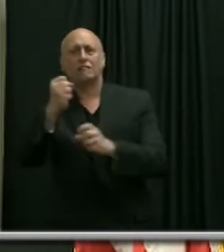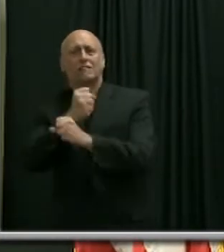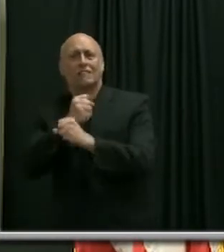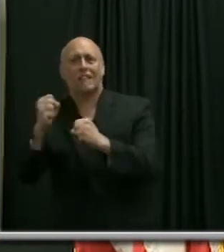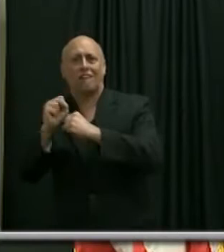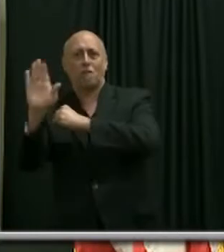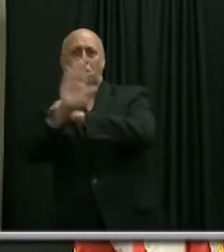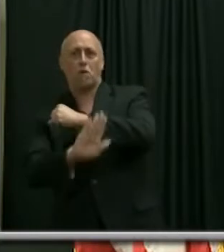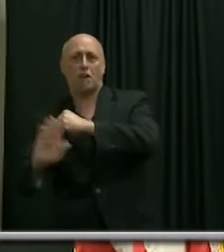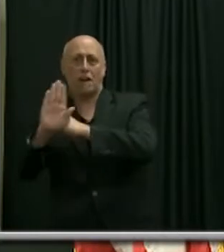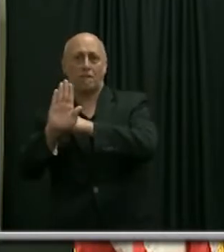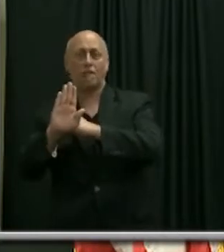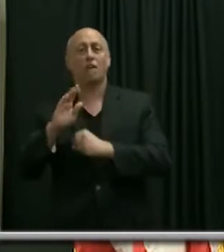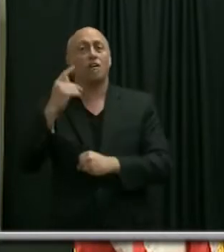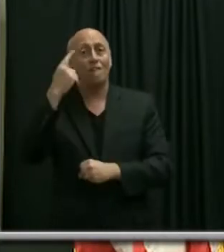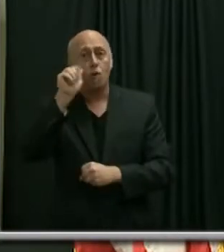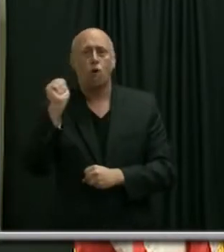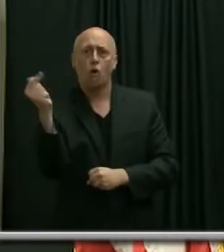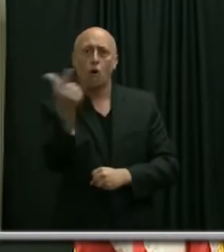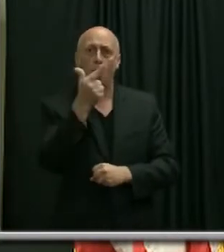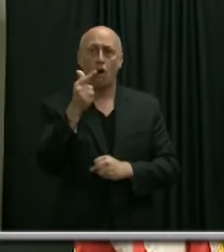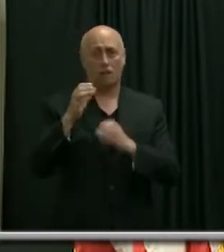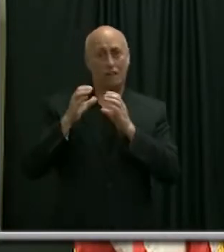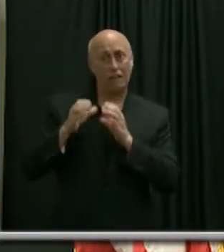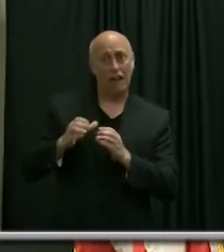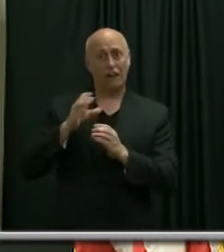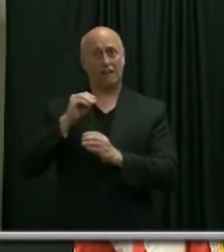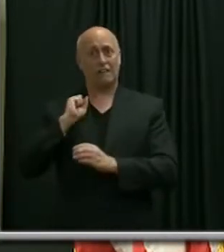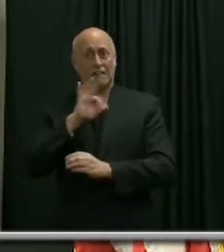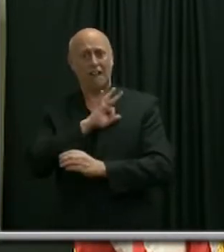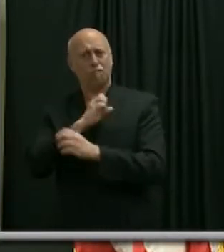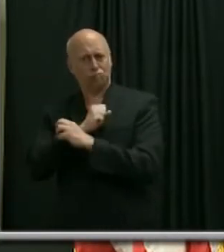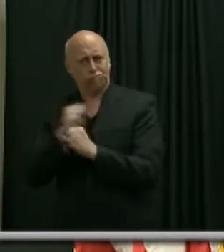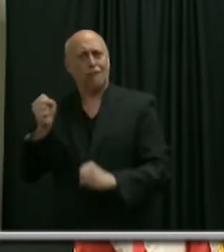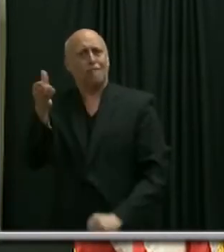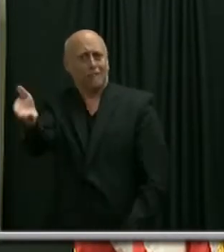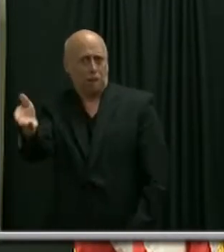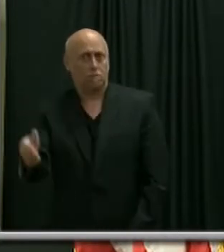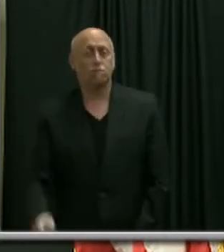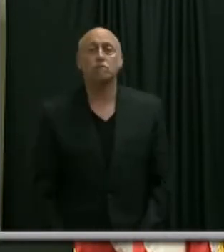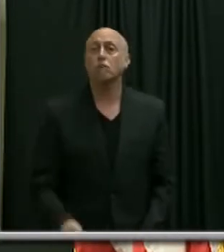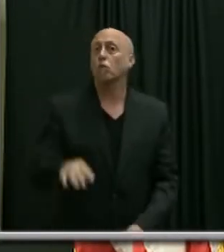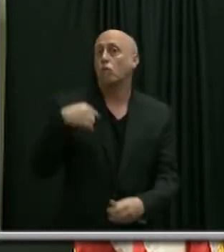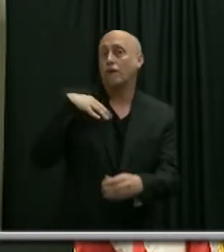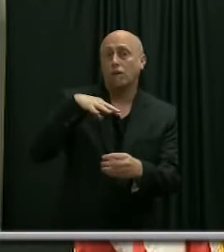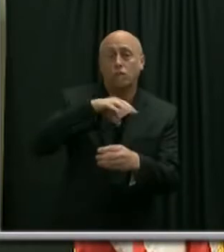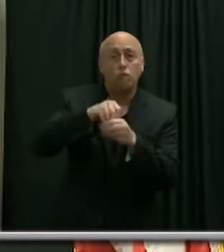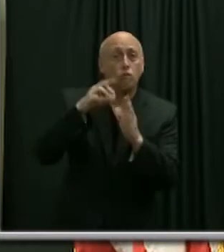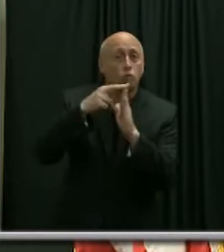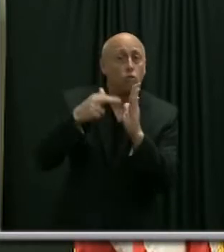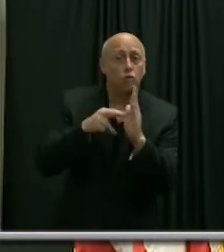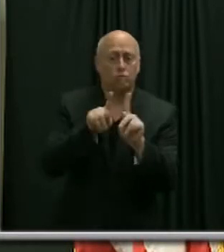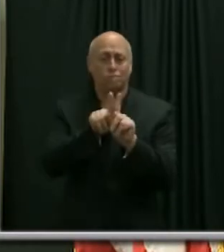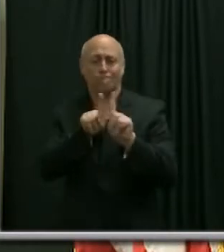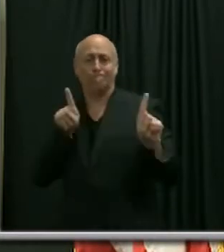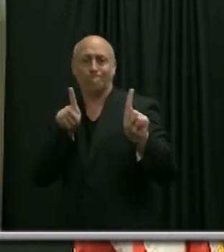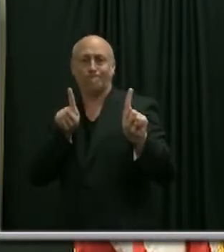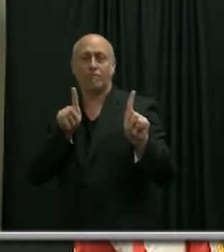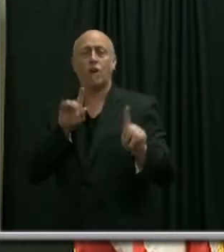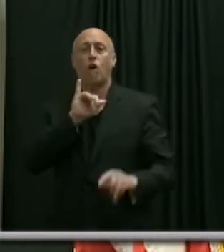clients and our staff safe. These protocols include social distancing,